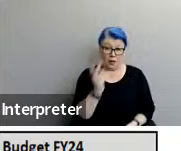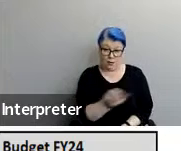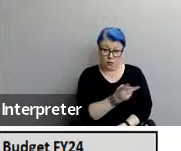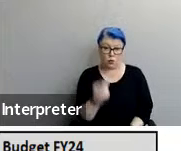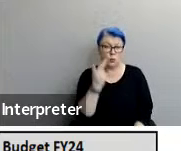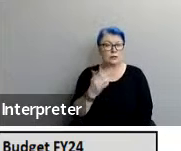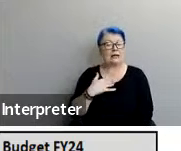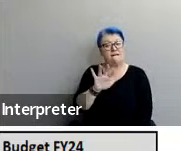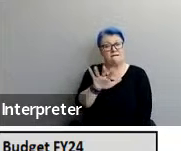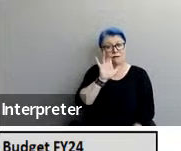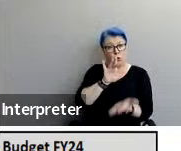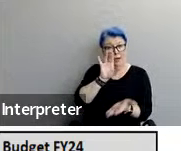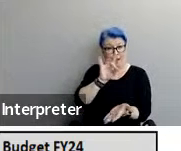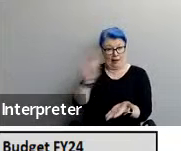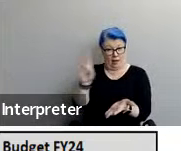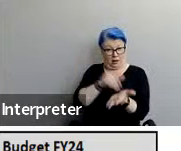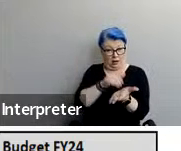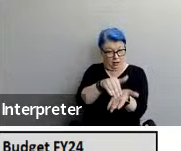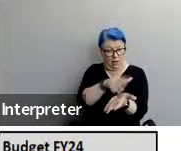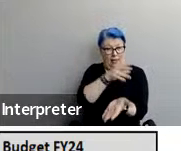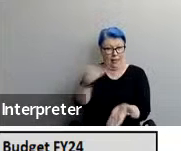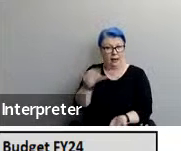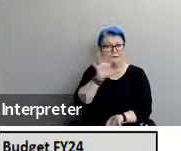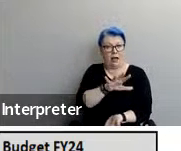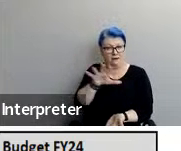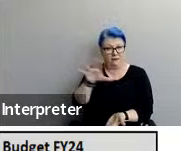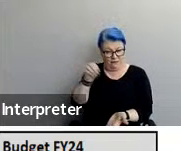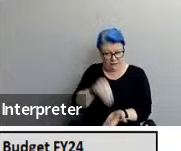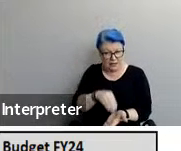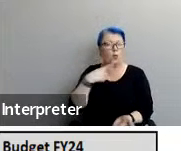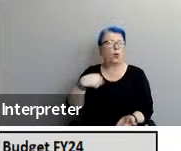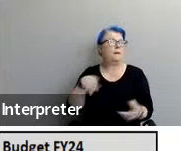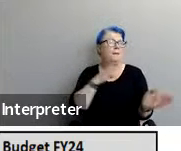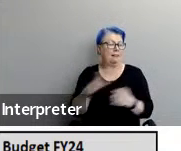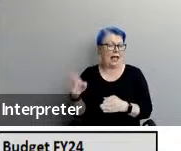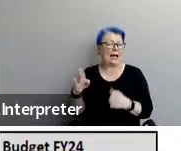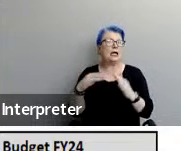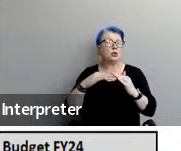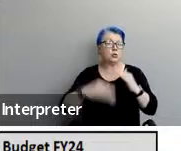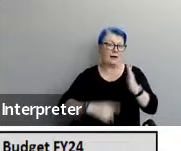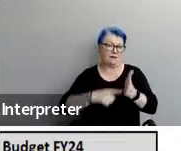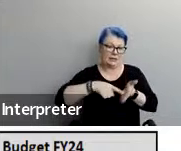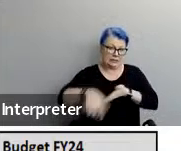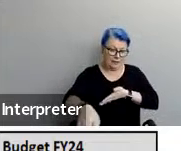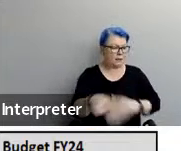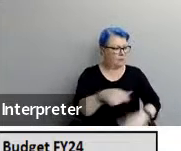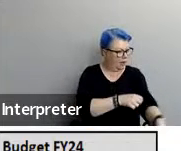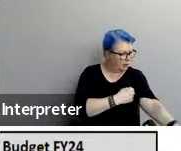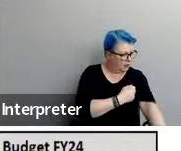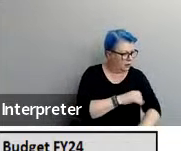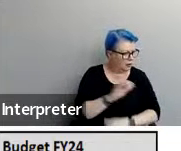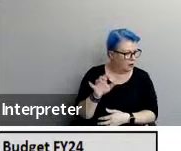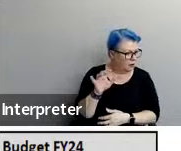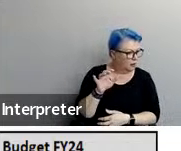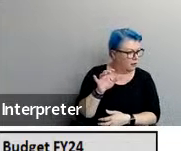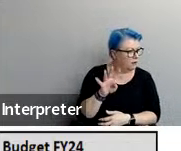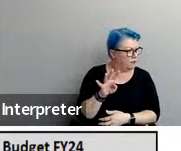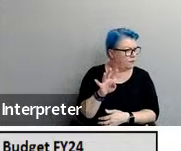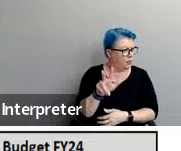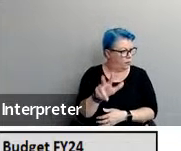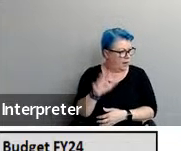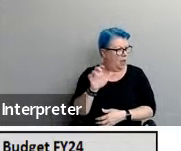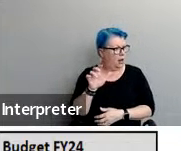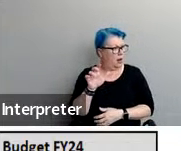see 588 and 550, we're projecting to deficit spend by $38 million next year. When you do